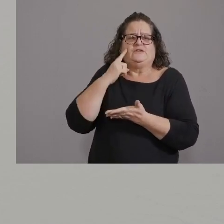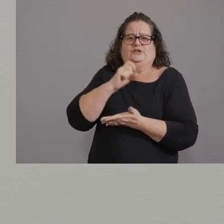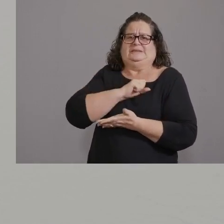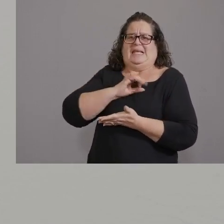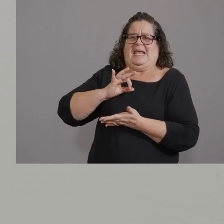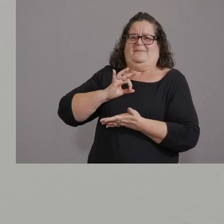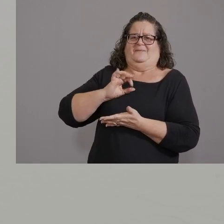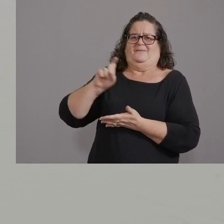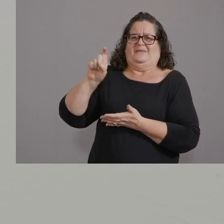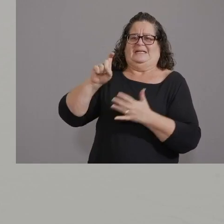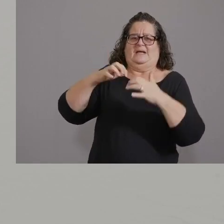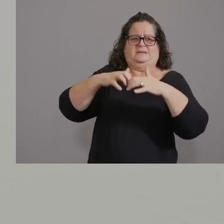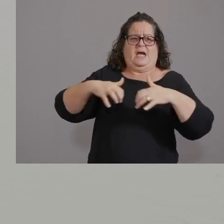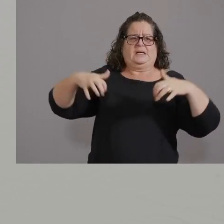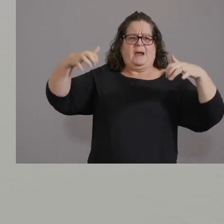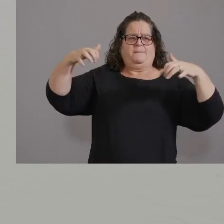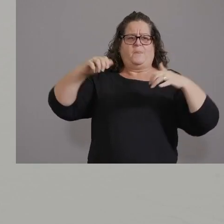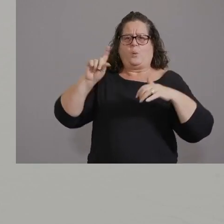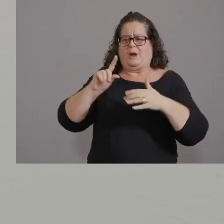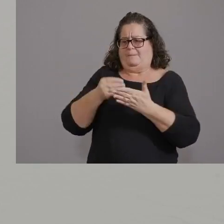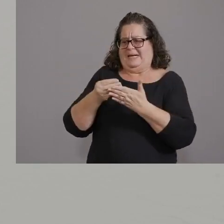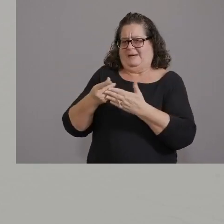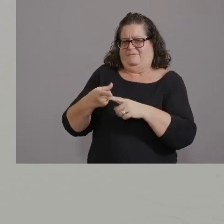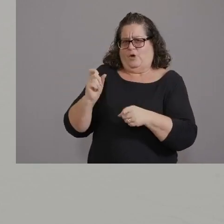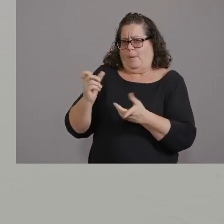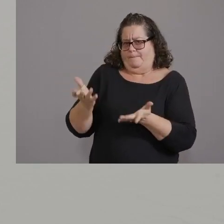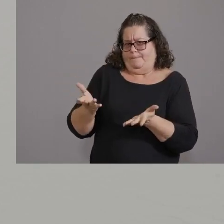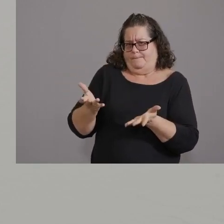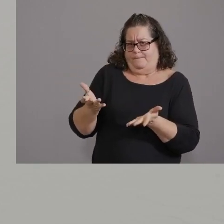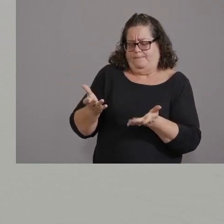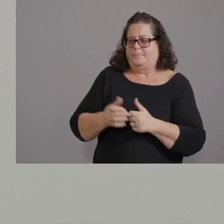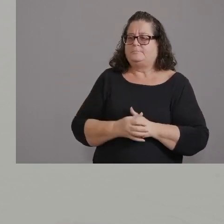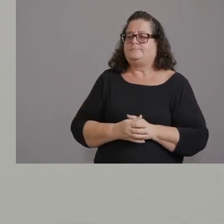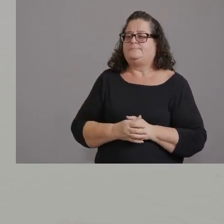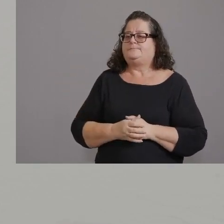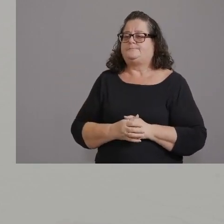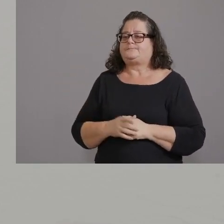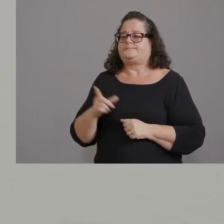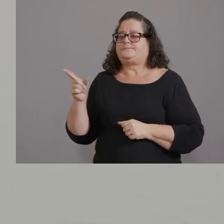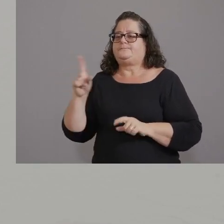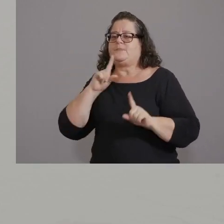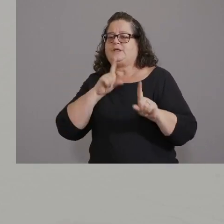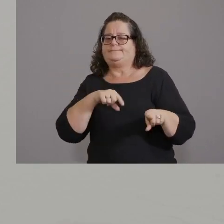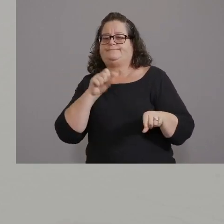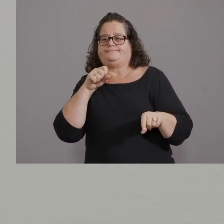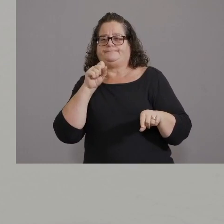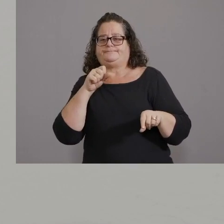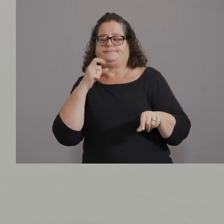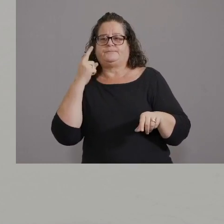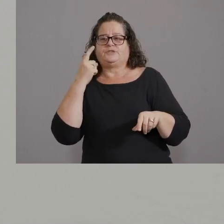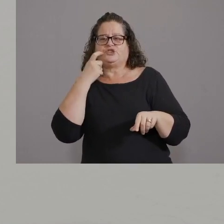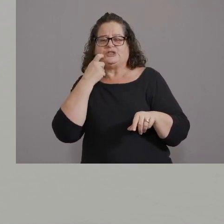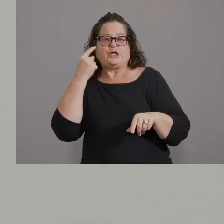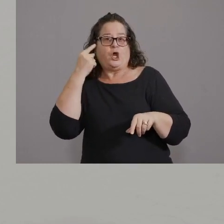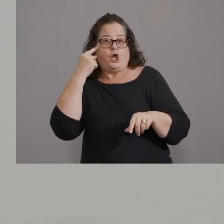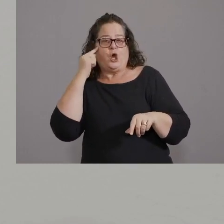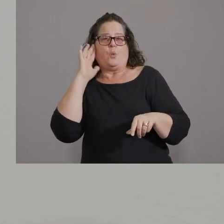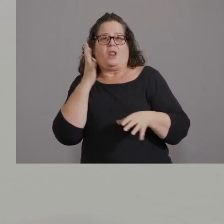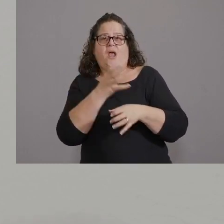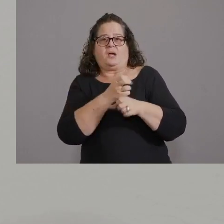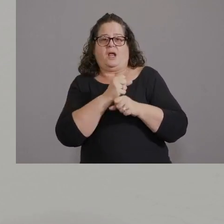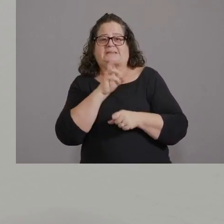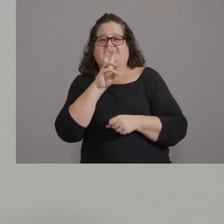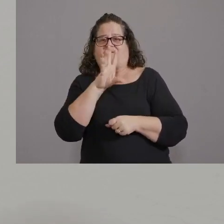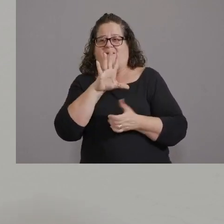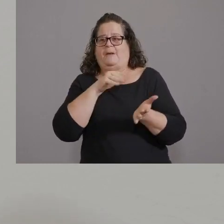that Arizona is going to be receiving $65 million. That's from that new package that was passed like a week or two ago. The time